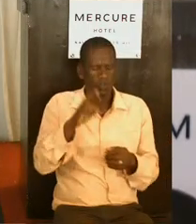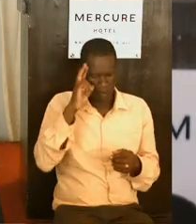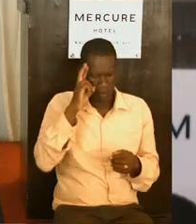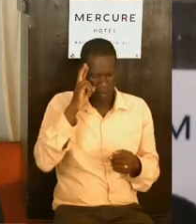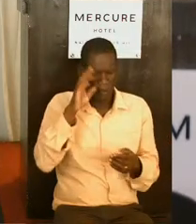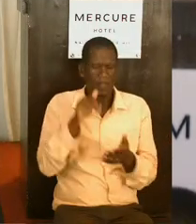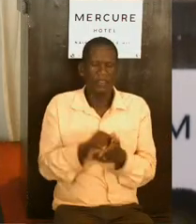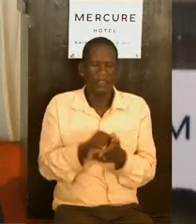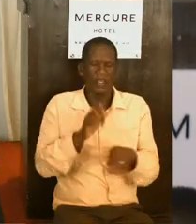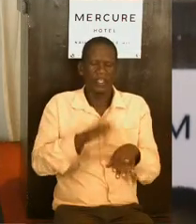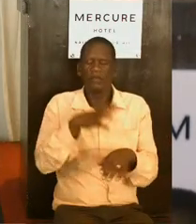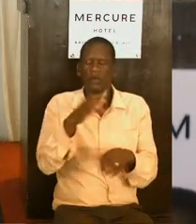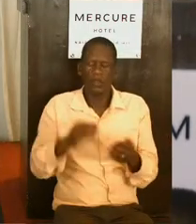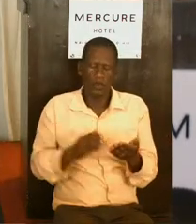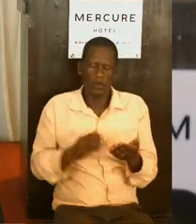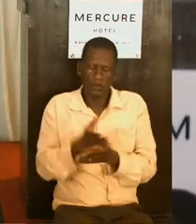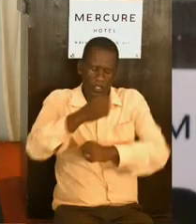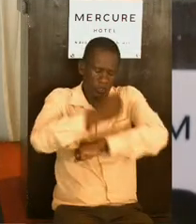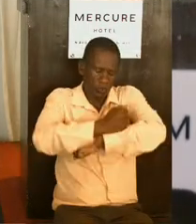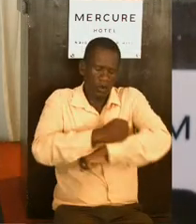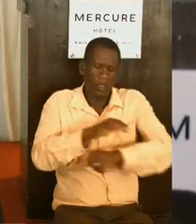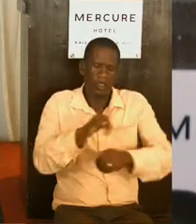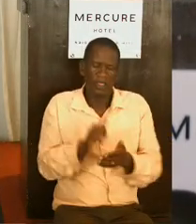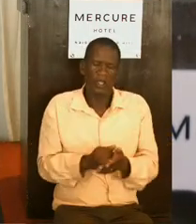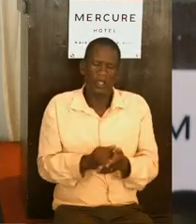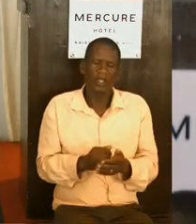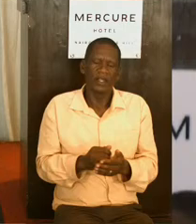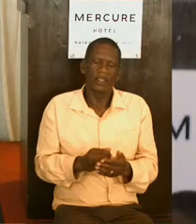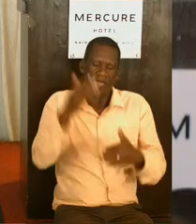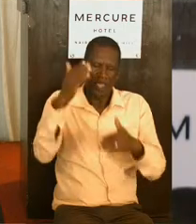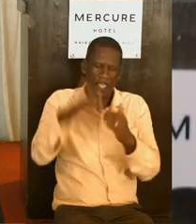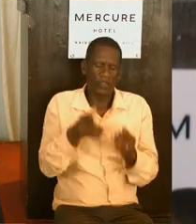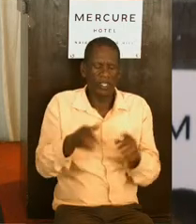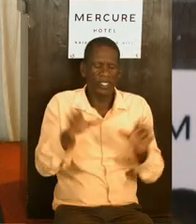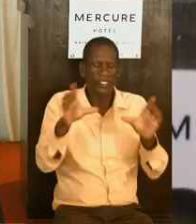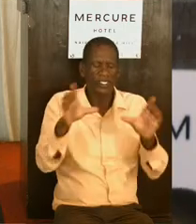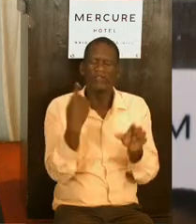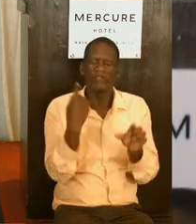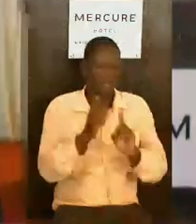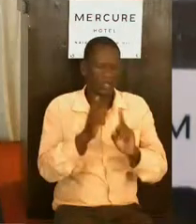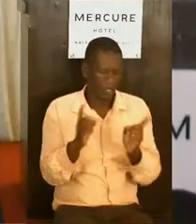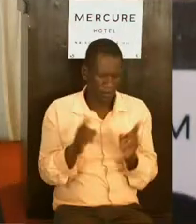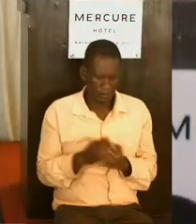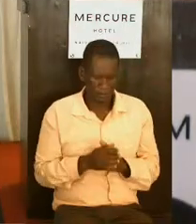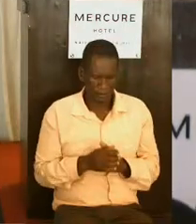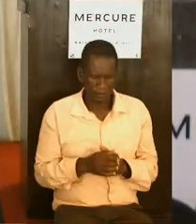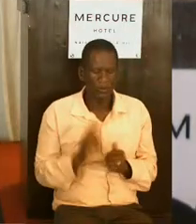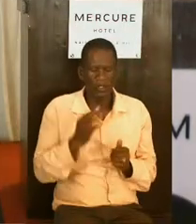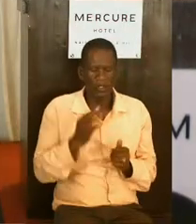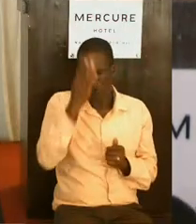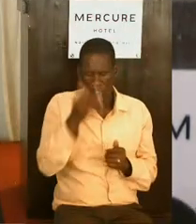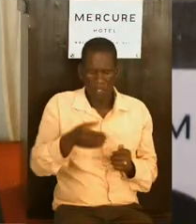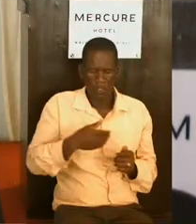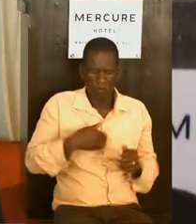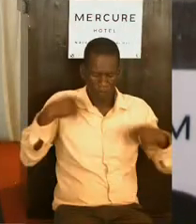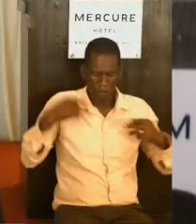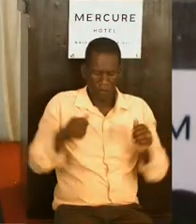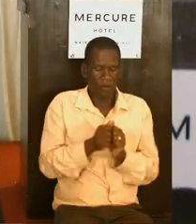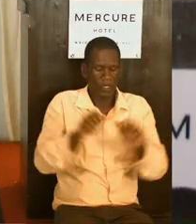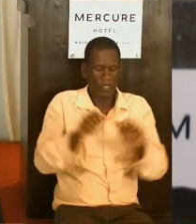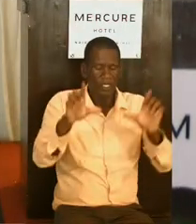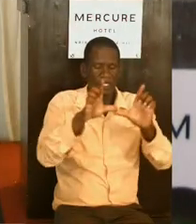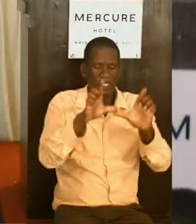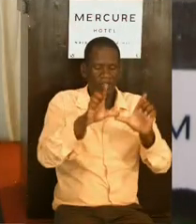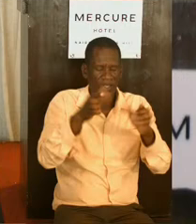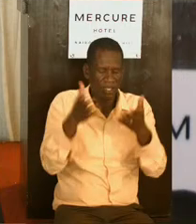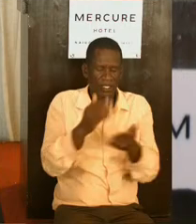that when you went through this school the outcome of it is just this certificate because there are people with certificates